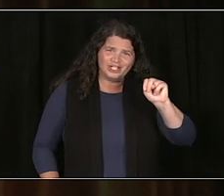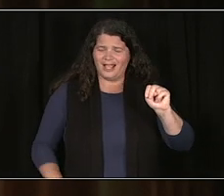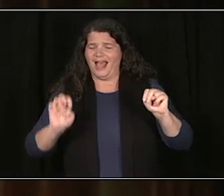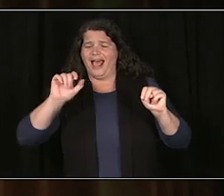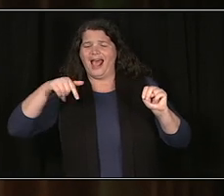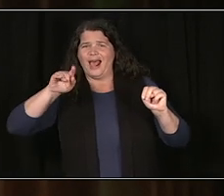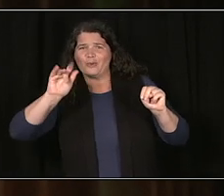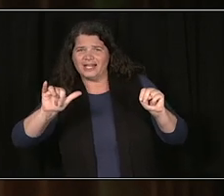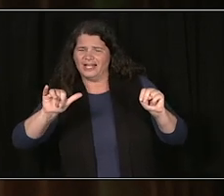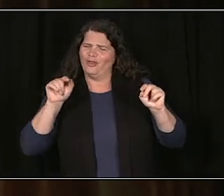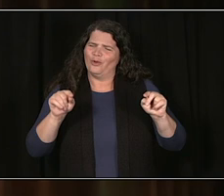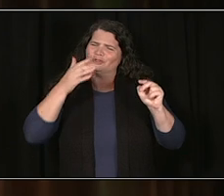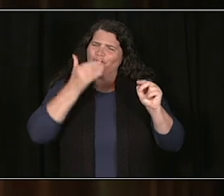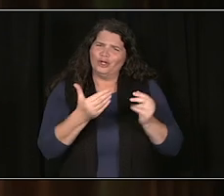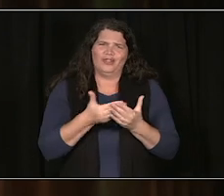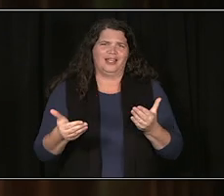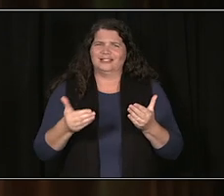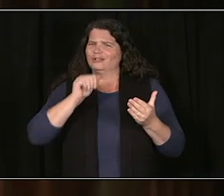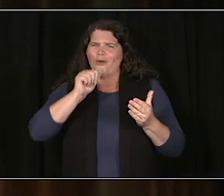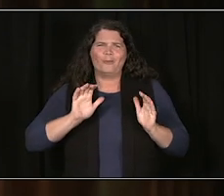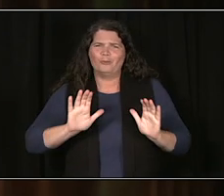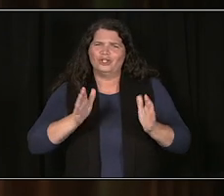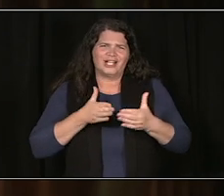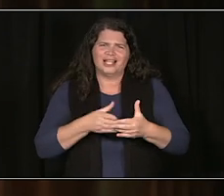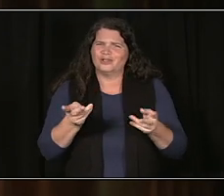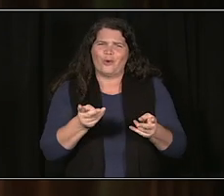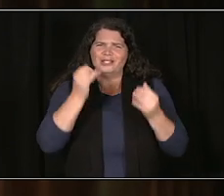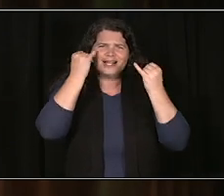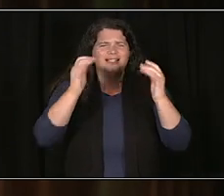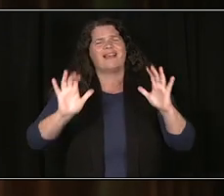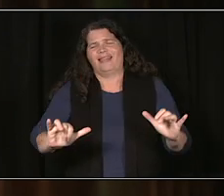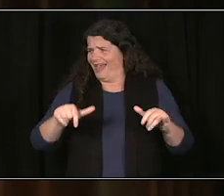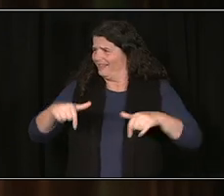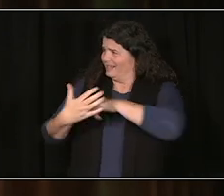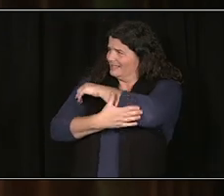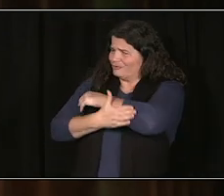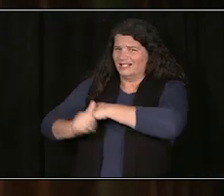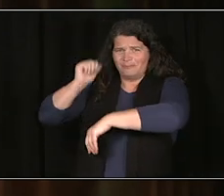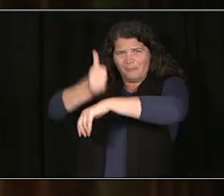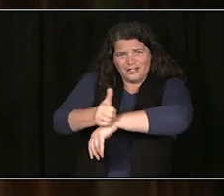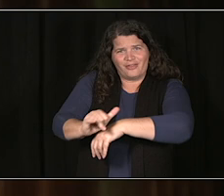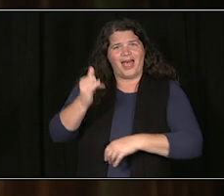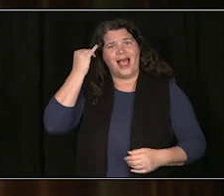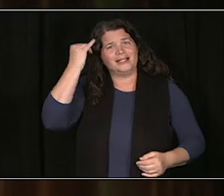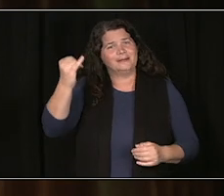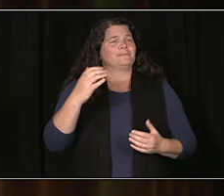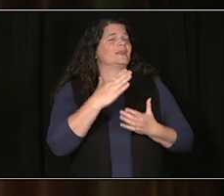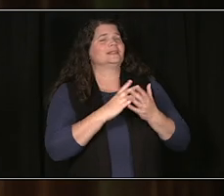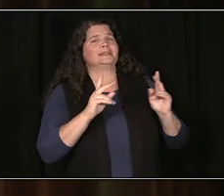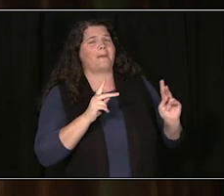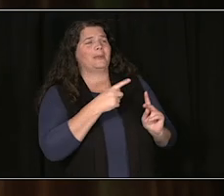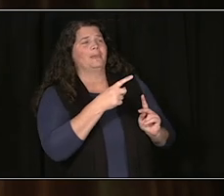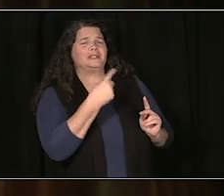inclusion, fairness, and equity. Those are ideals that this country is based on. And so we have so-called leaders who make